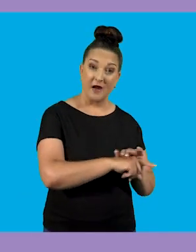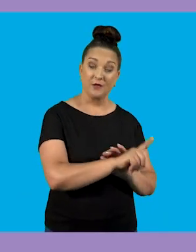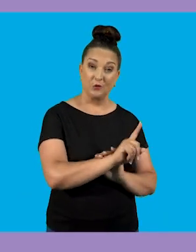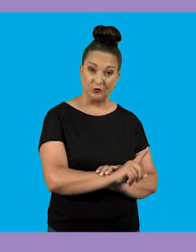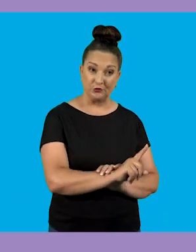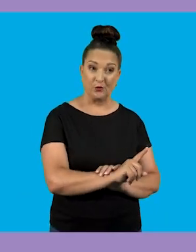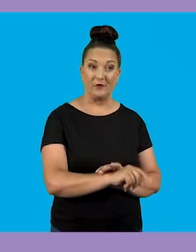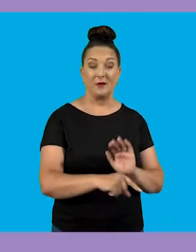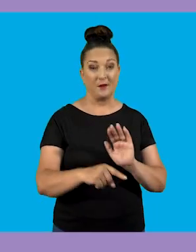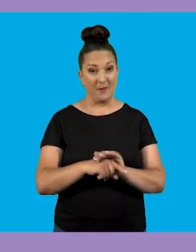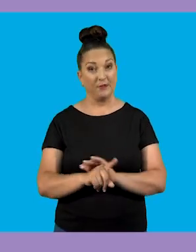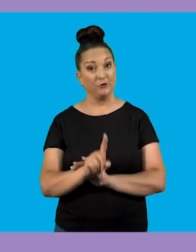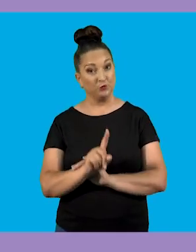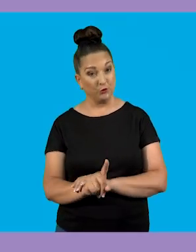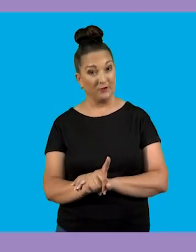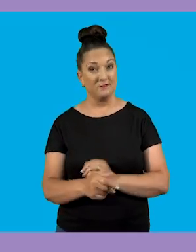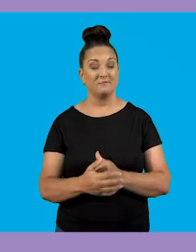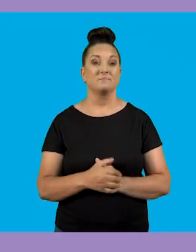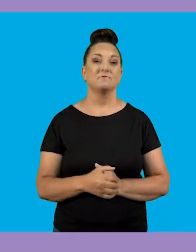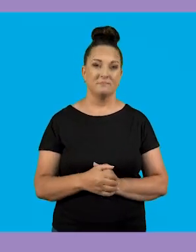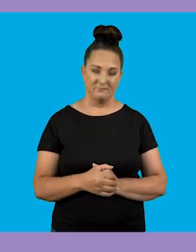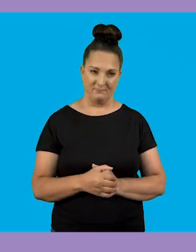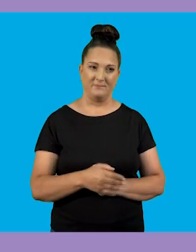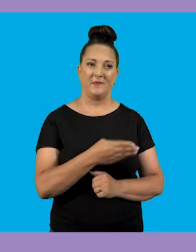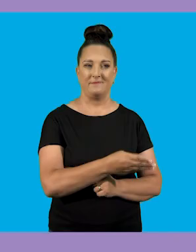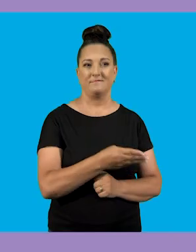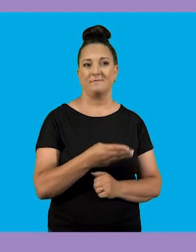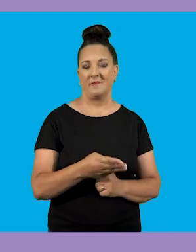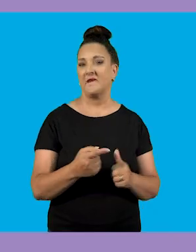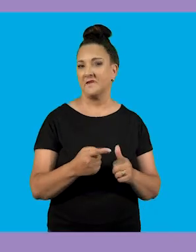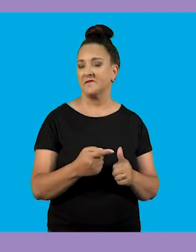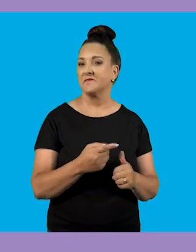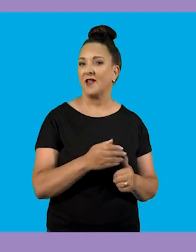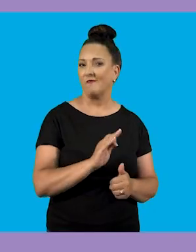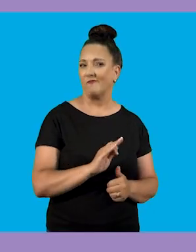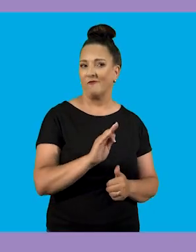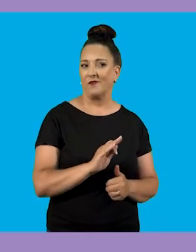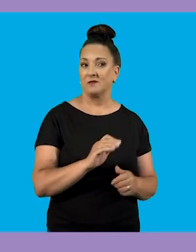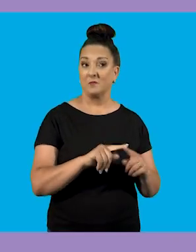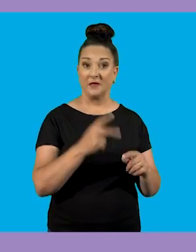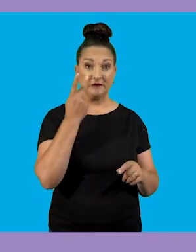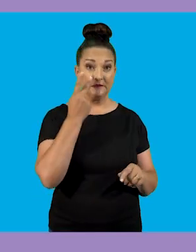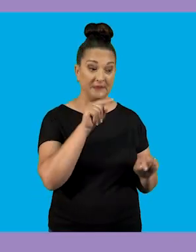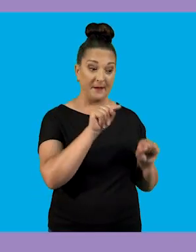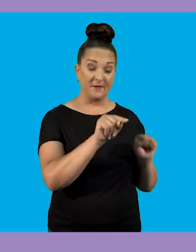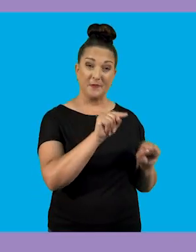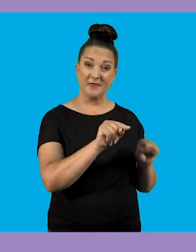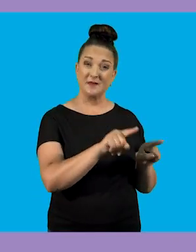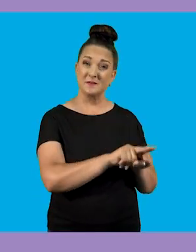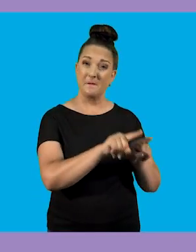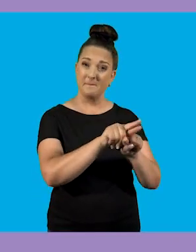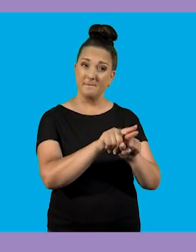a minus 1 and a minus 1. They are the factors. But look, we have a